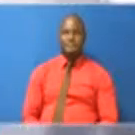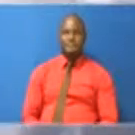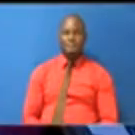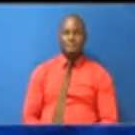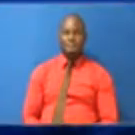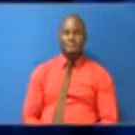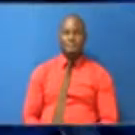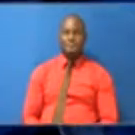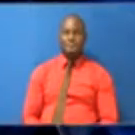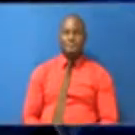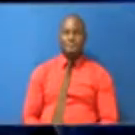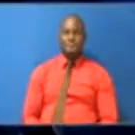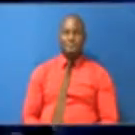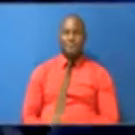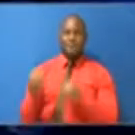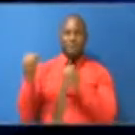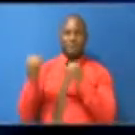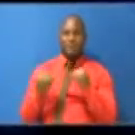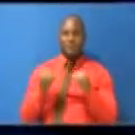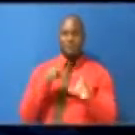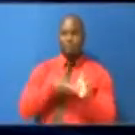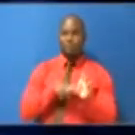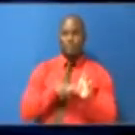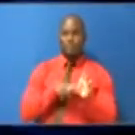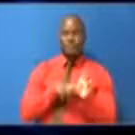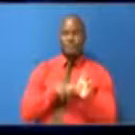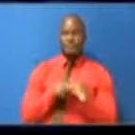and the teams are invited to join